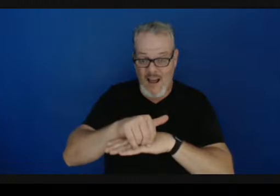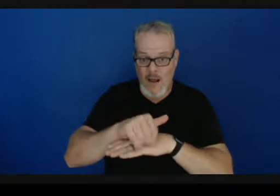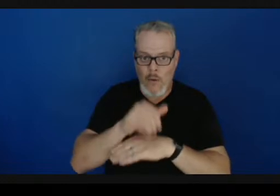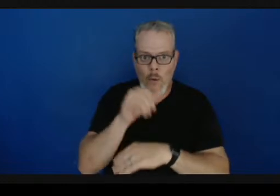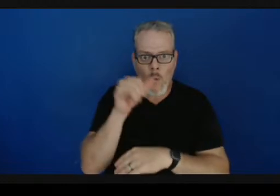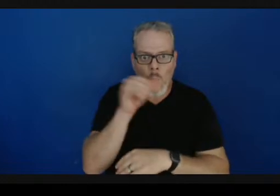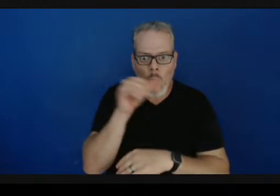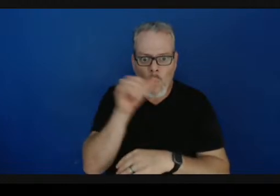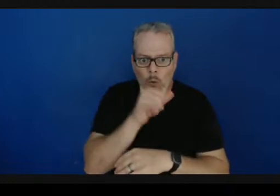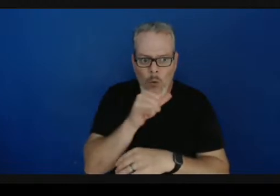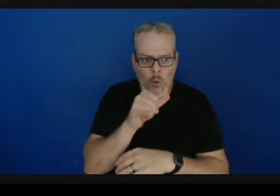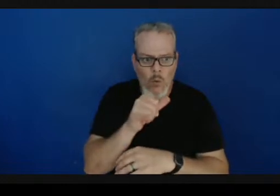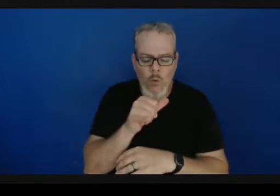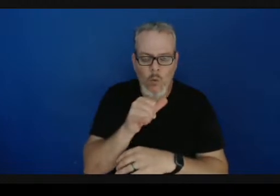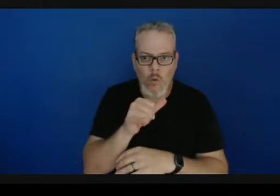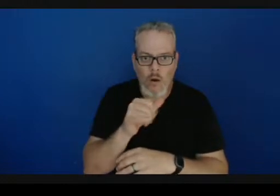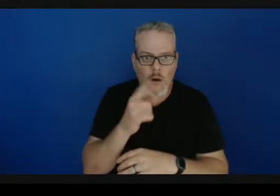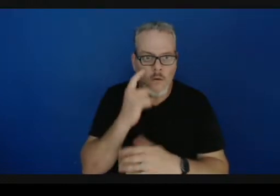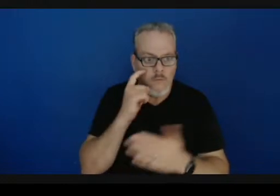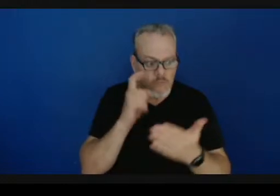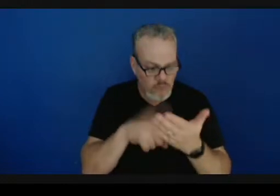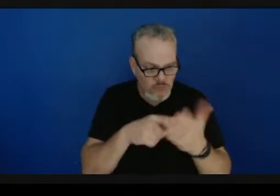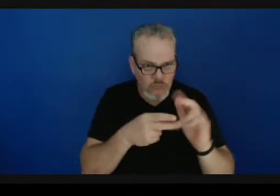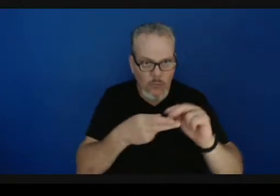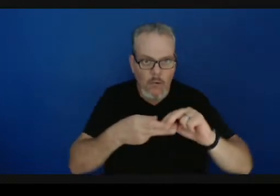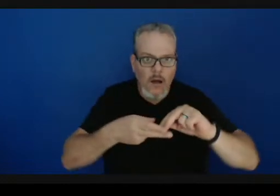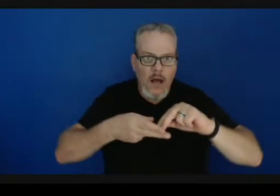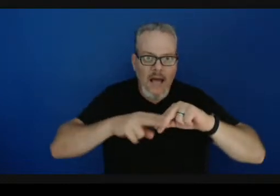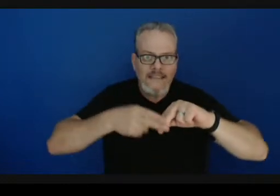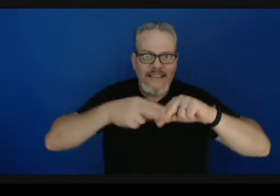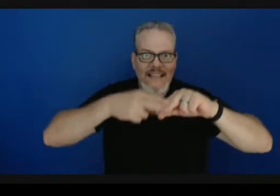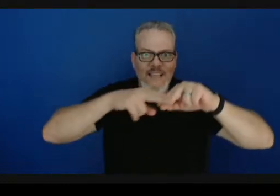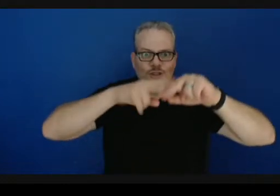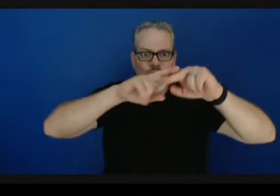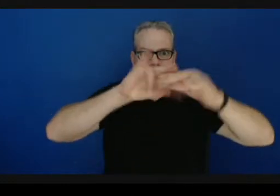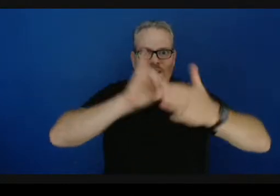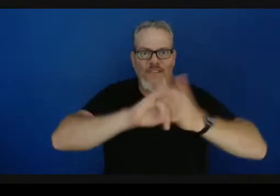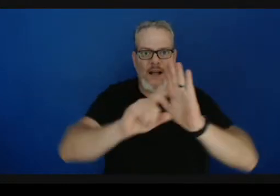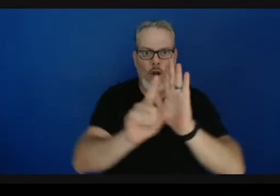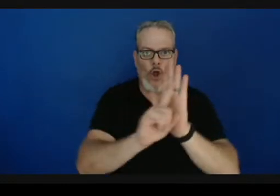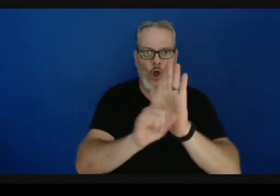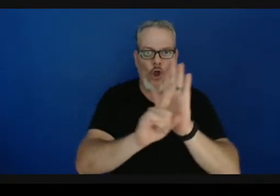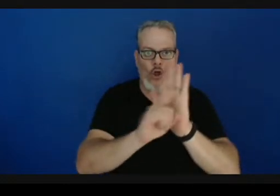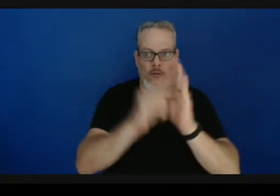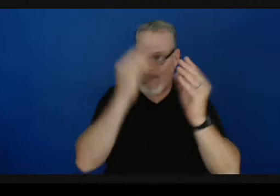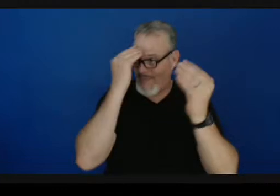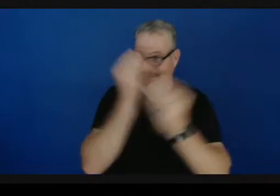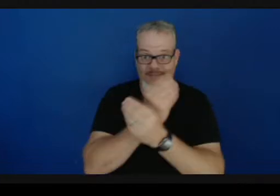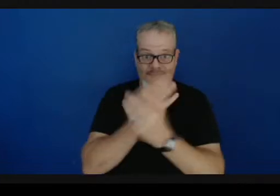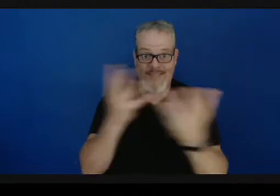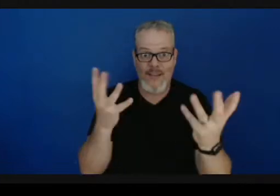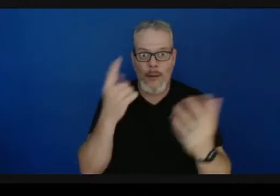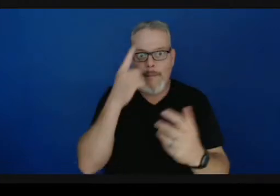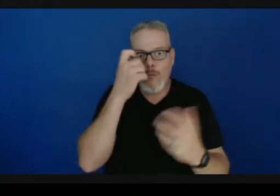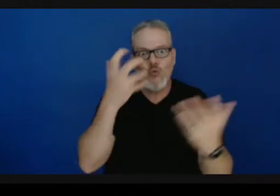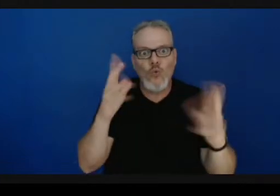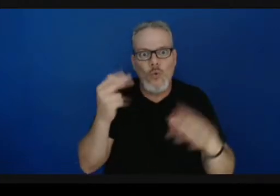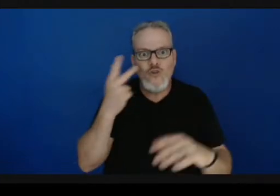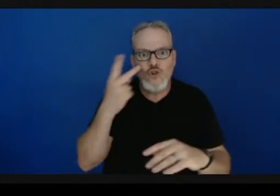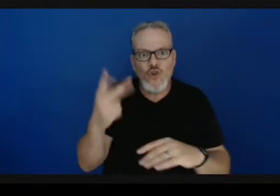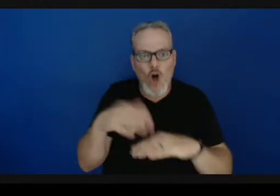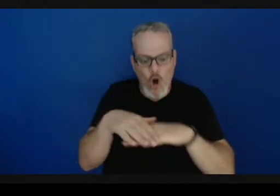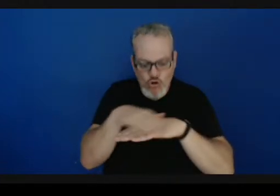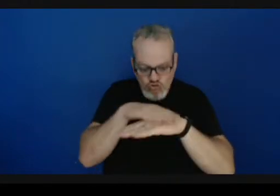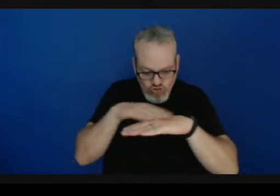a escalation of the alert level out in time for the eruption. So it was already lava on the surface